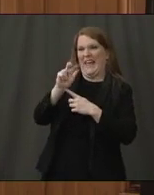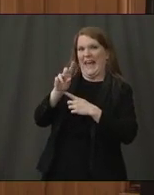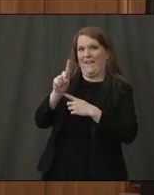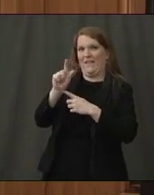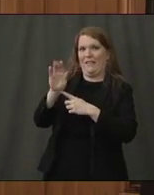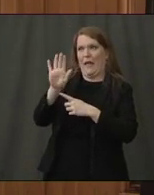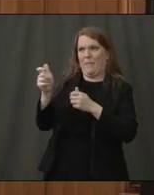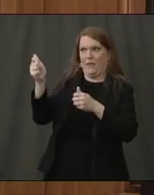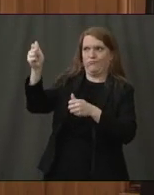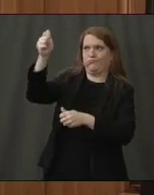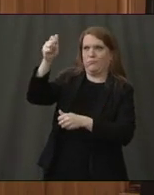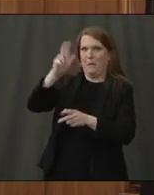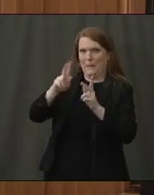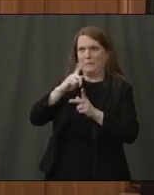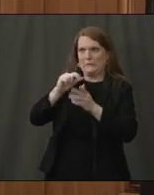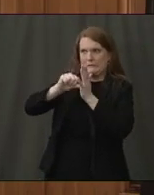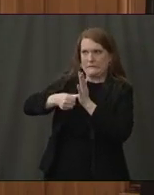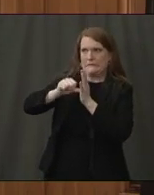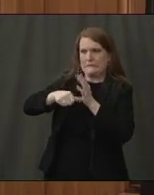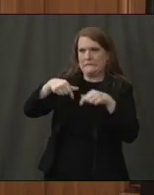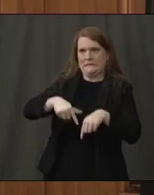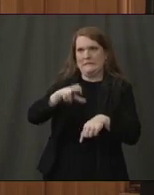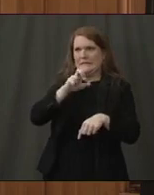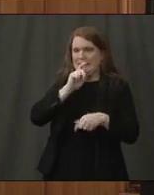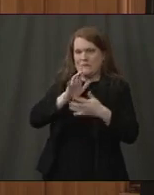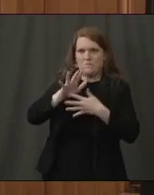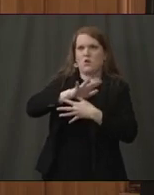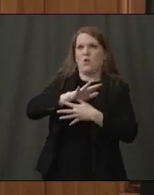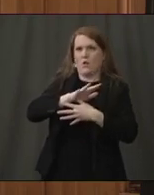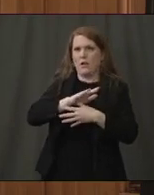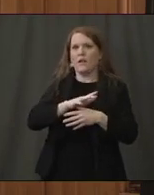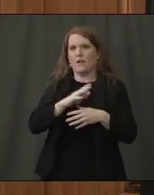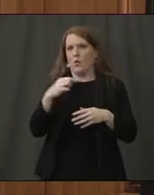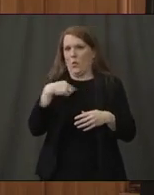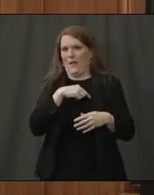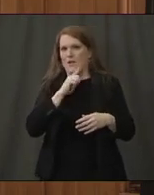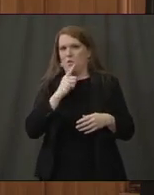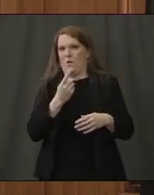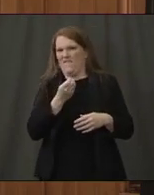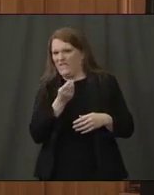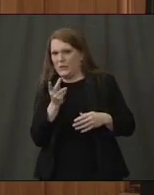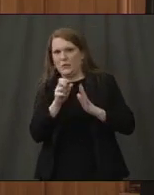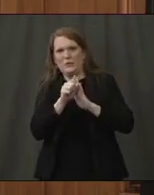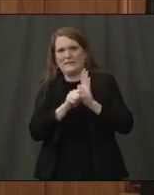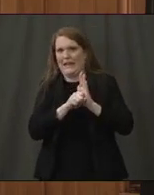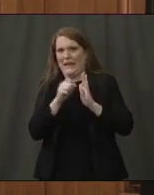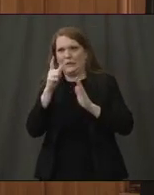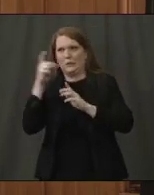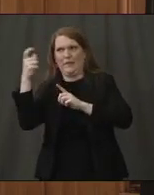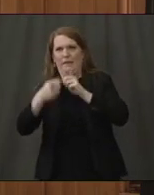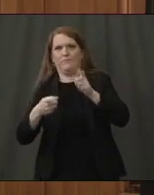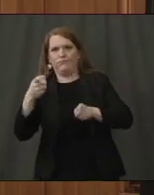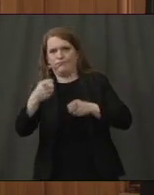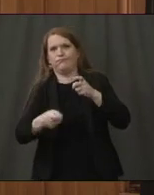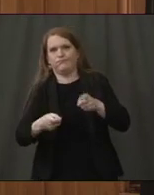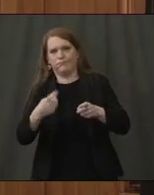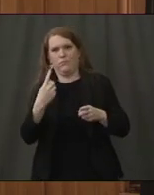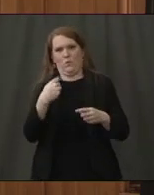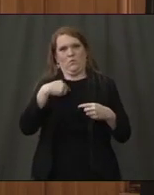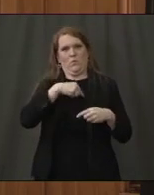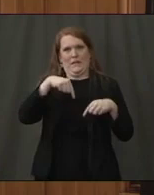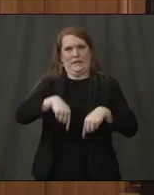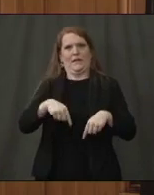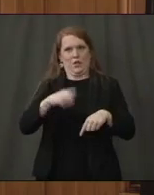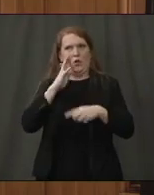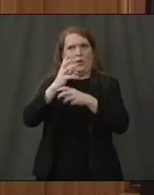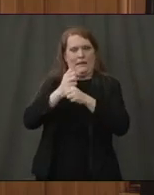we are one of the few states that are going to be on the top of the list in terms of receiving Abbott Lab testing devices here in Connecticut. So we should see